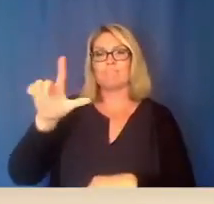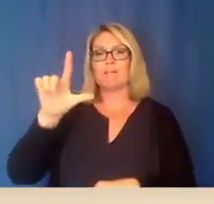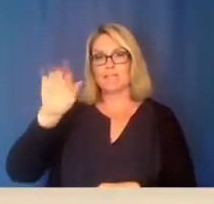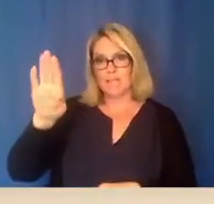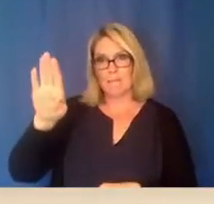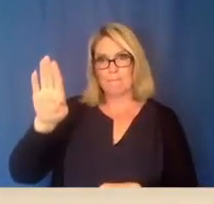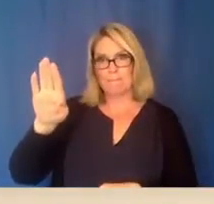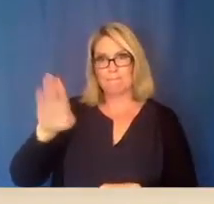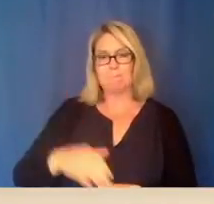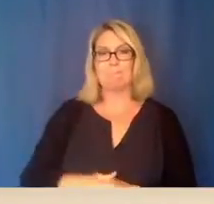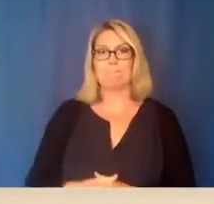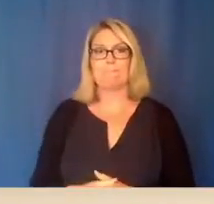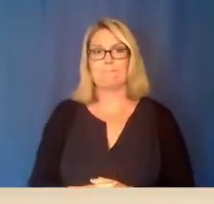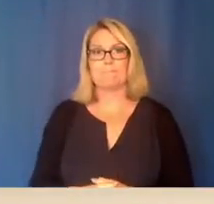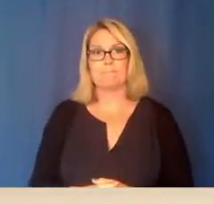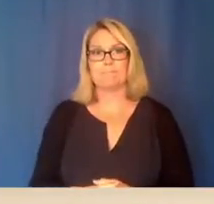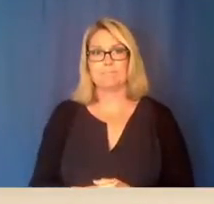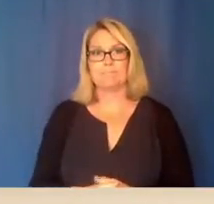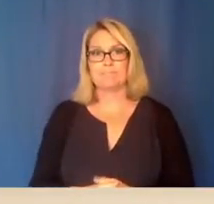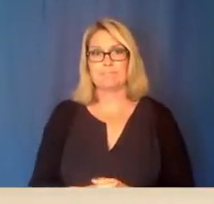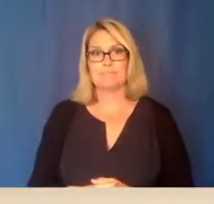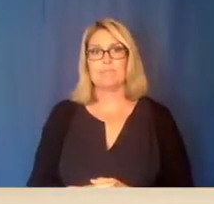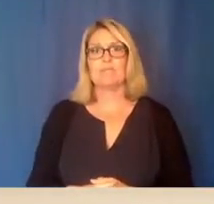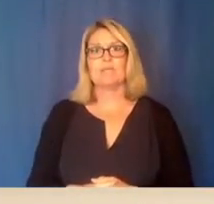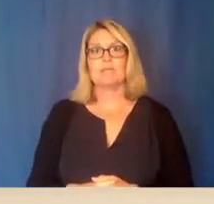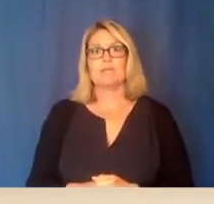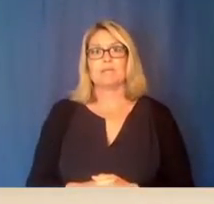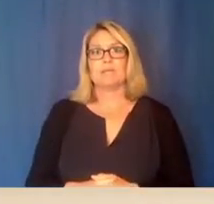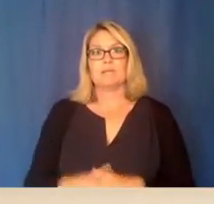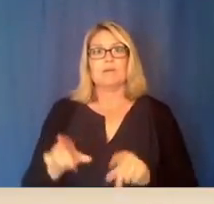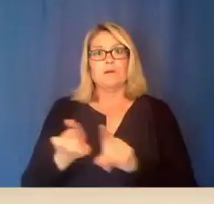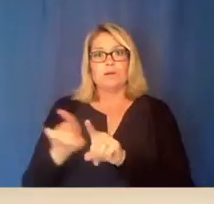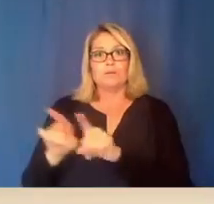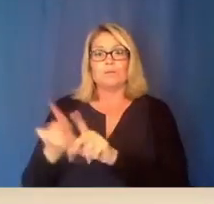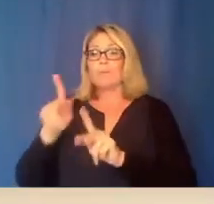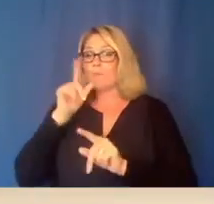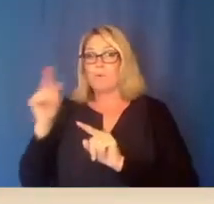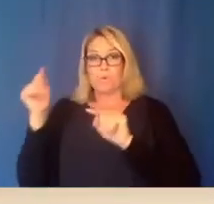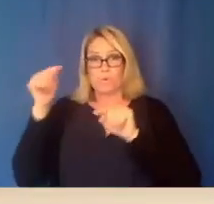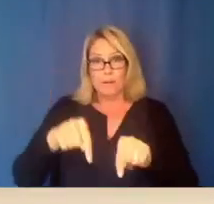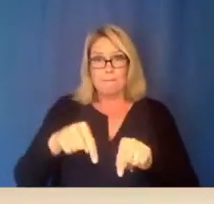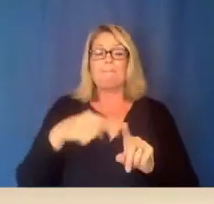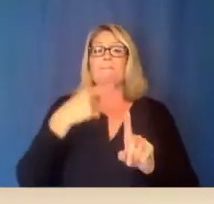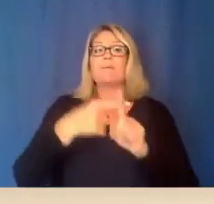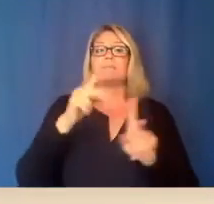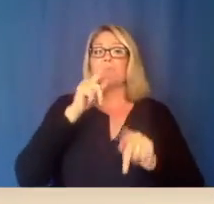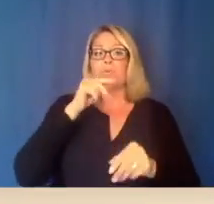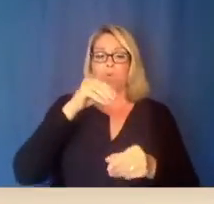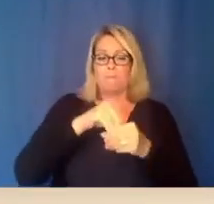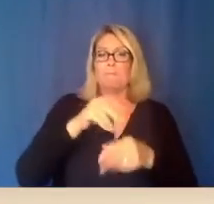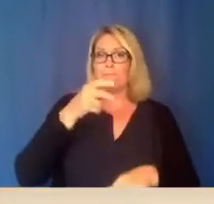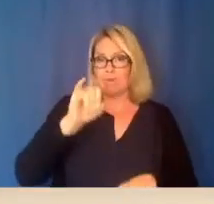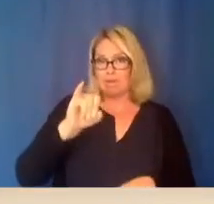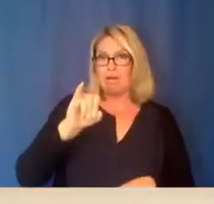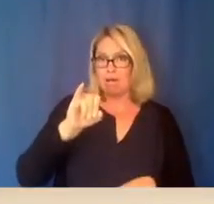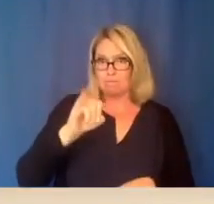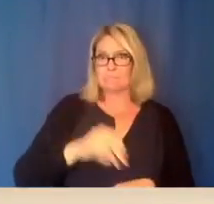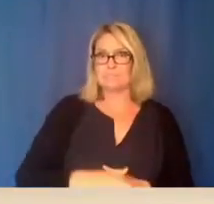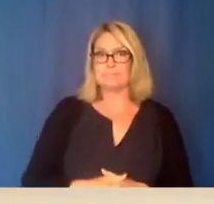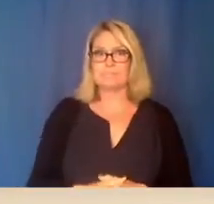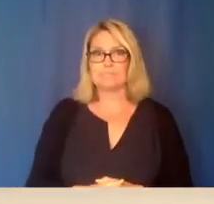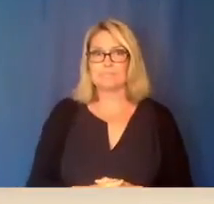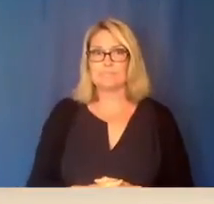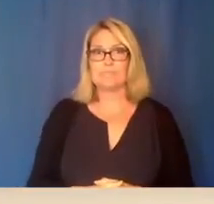and point-of-care tests at the testing clinics, as well as our points of entry. Like so many aspects of